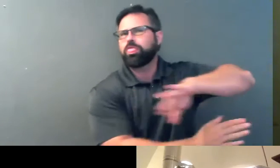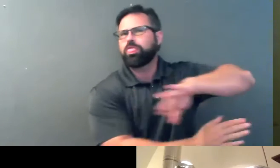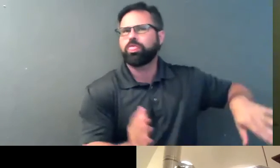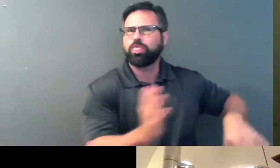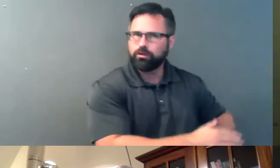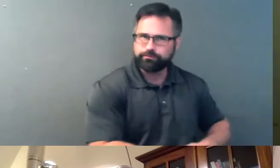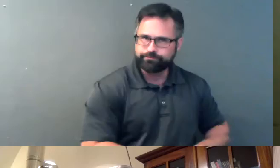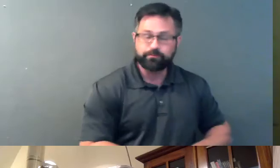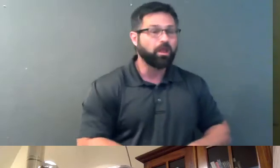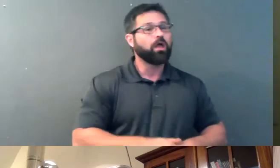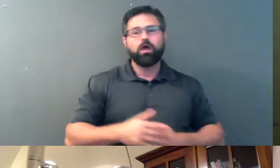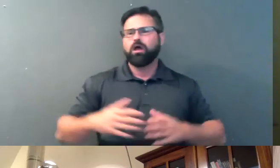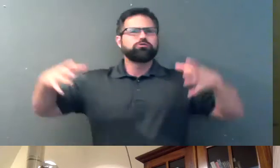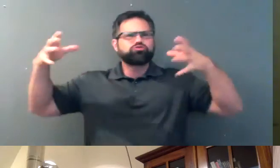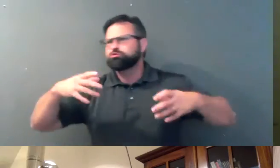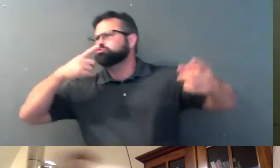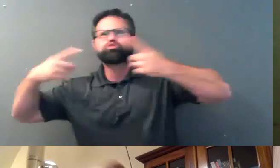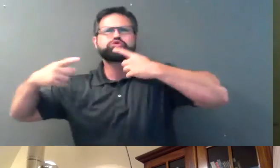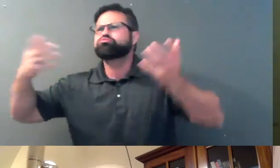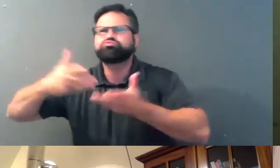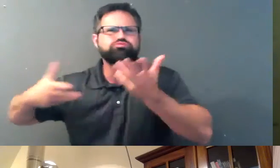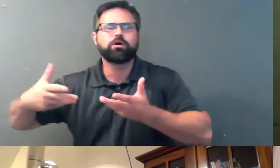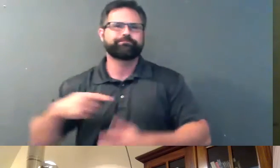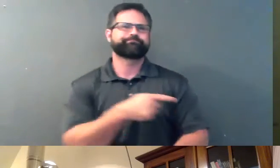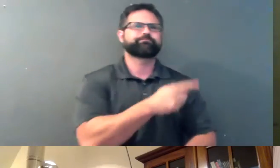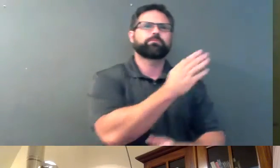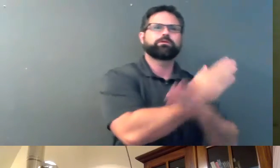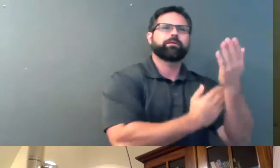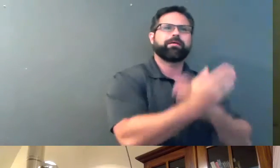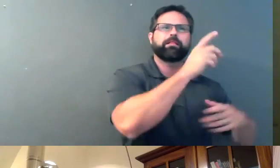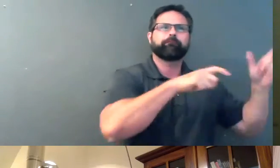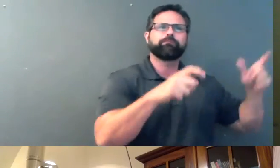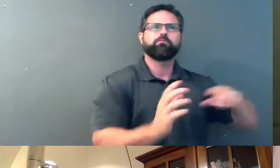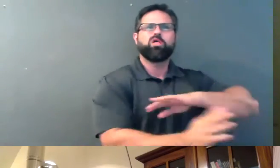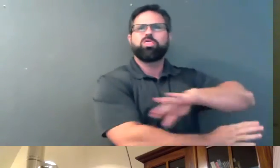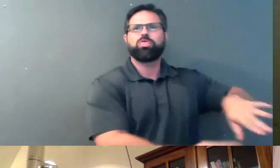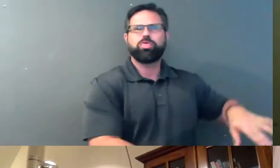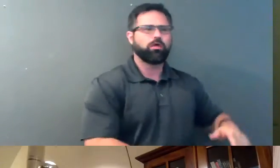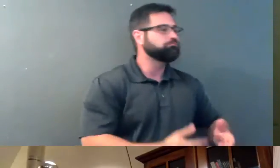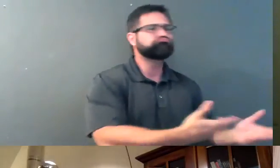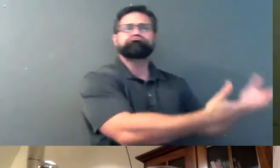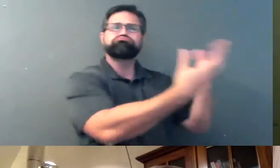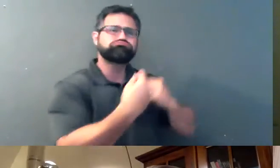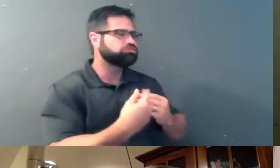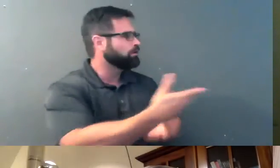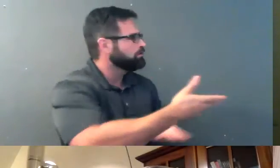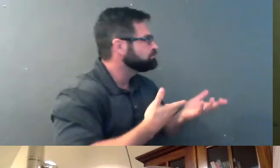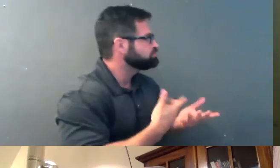being left at greater risk and overrepresented in